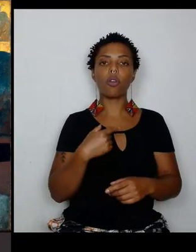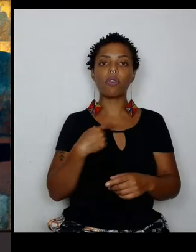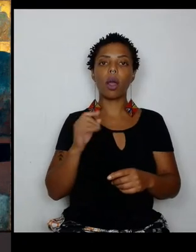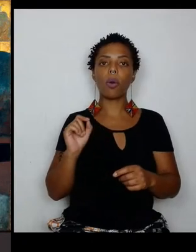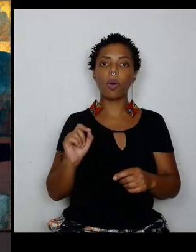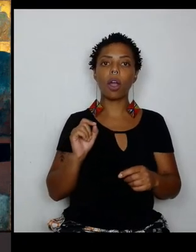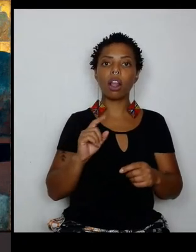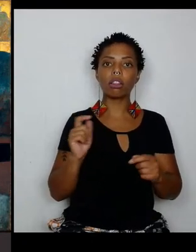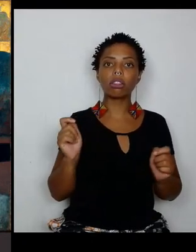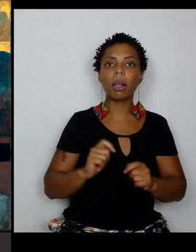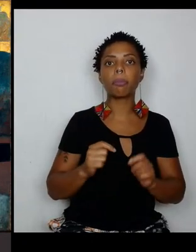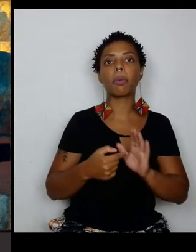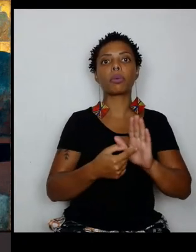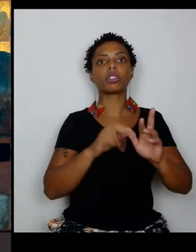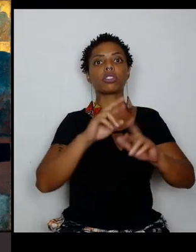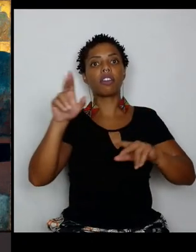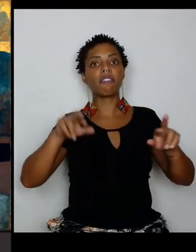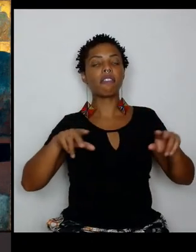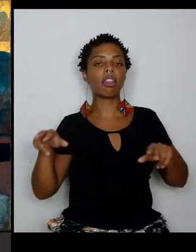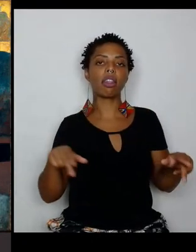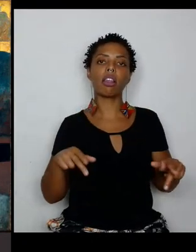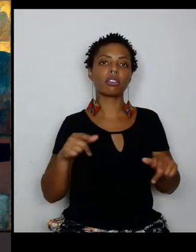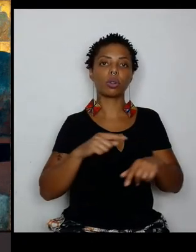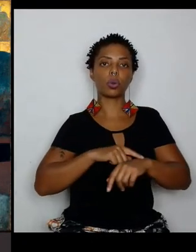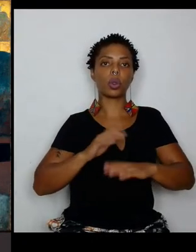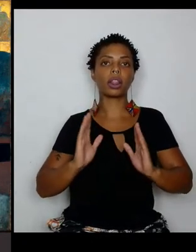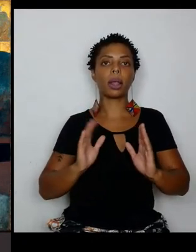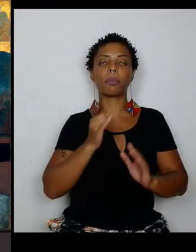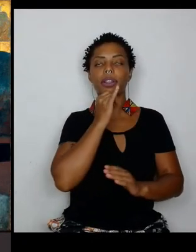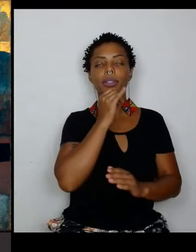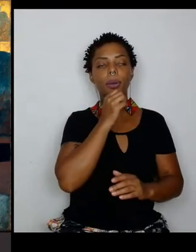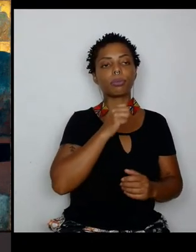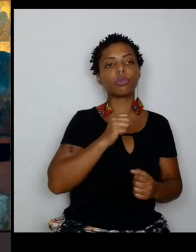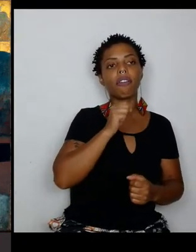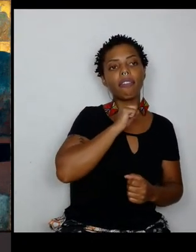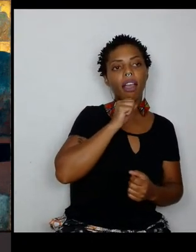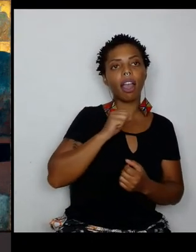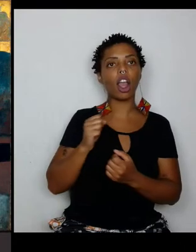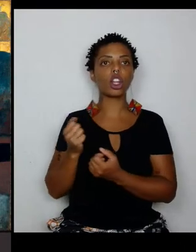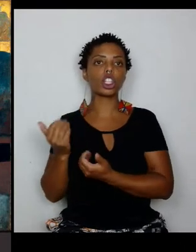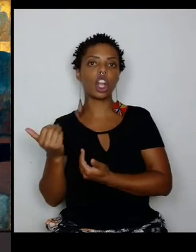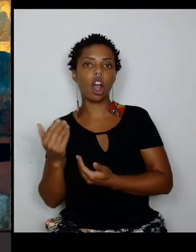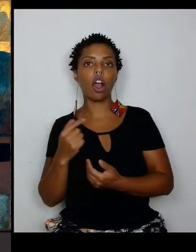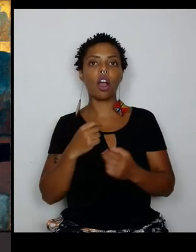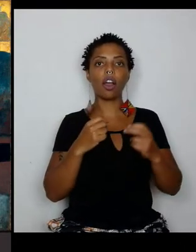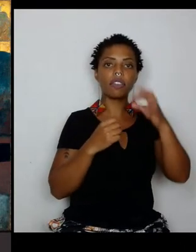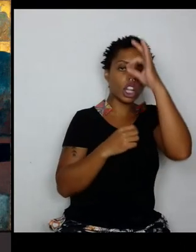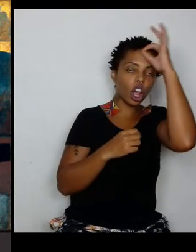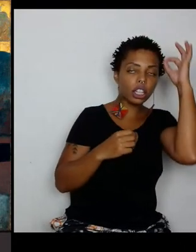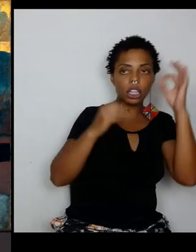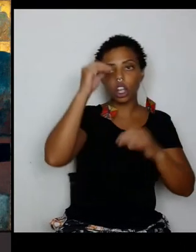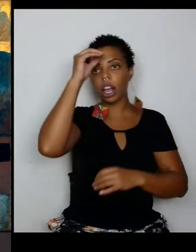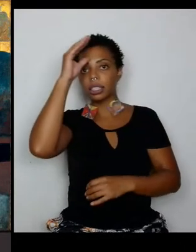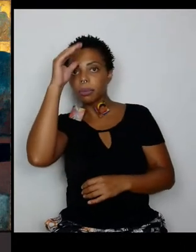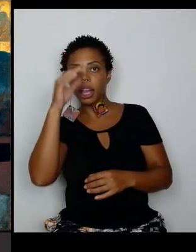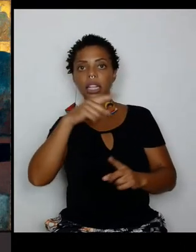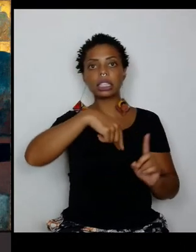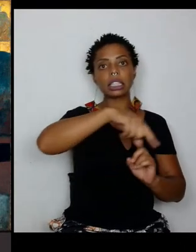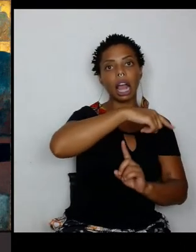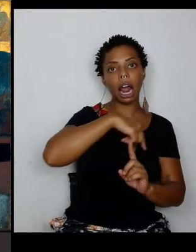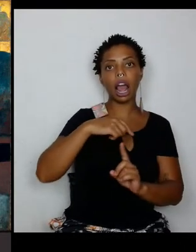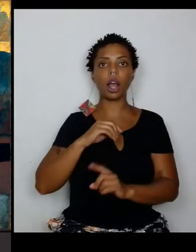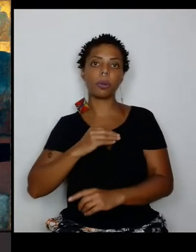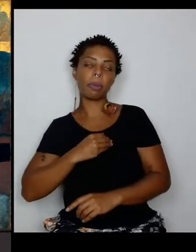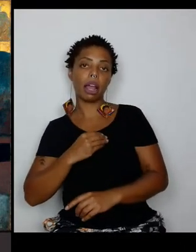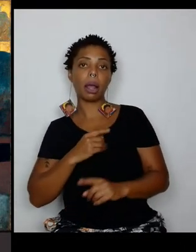innocence knowledge and circuit and profane relationships of figure and ground in the picture made little sense to me for example this seated